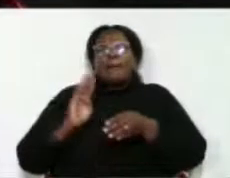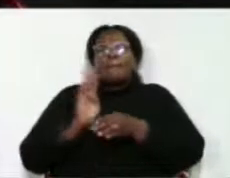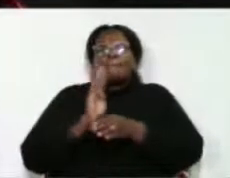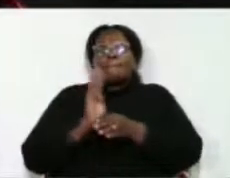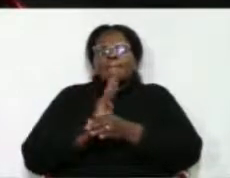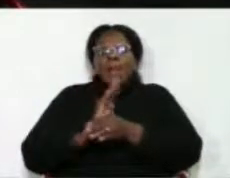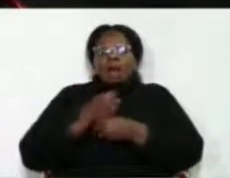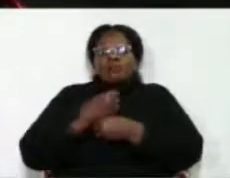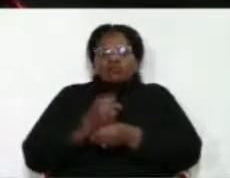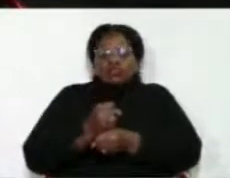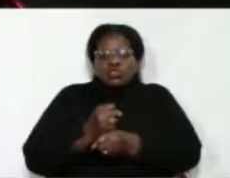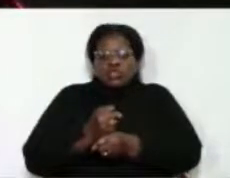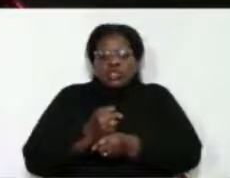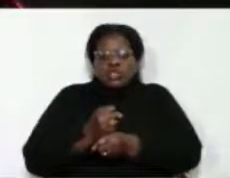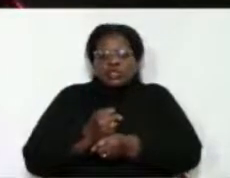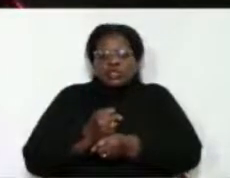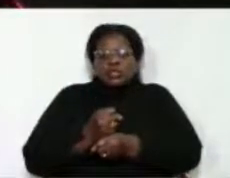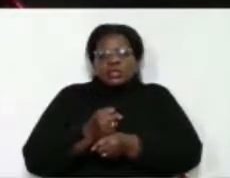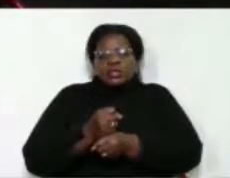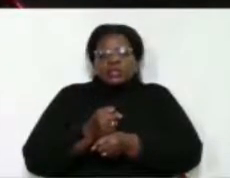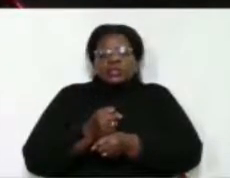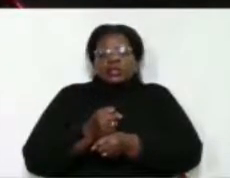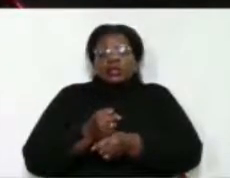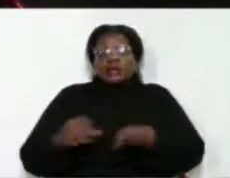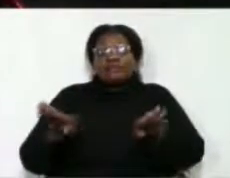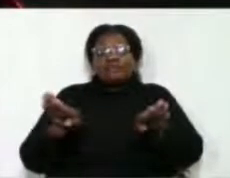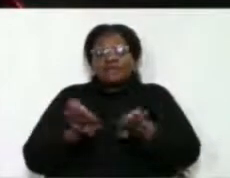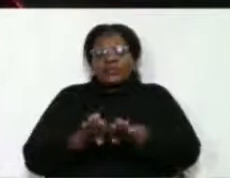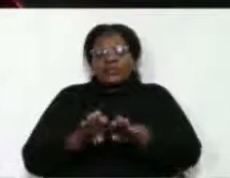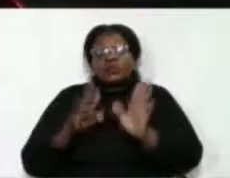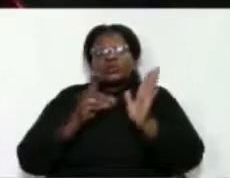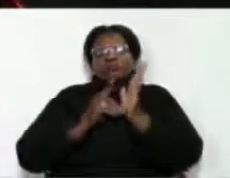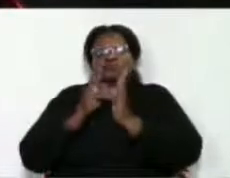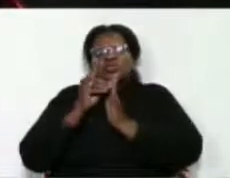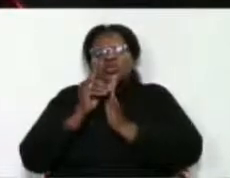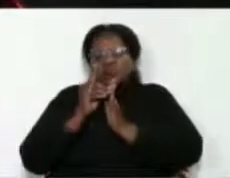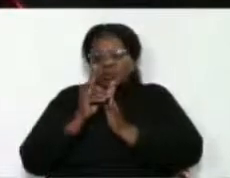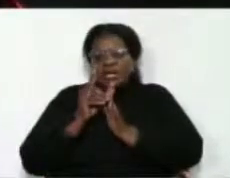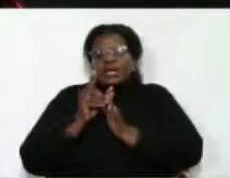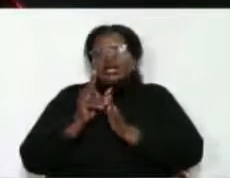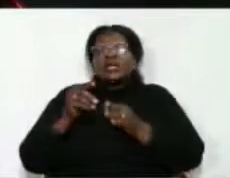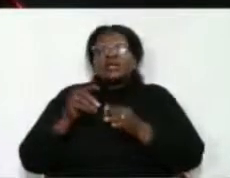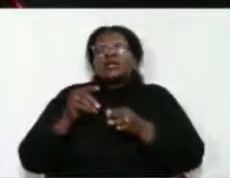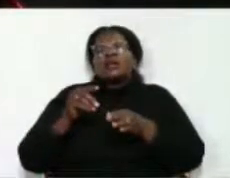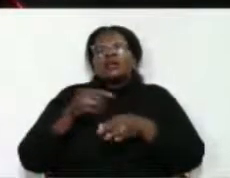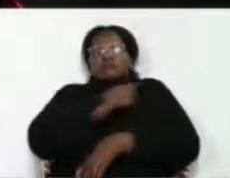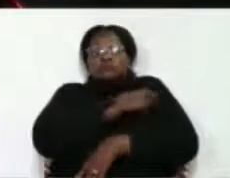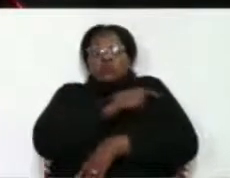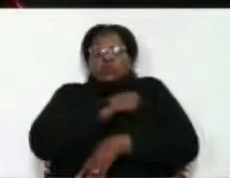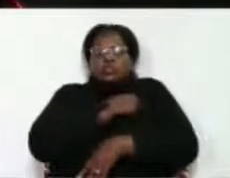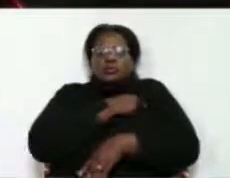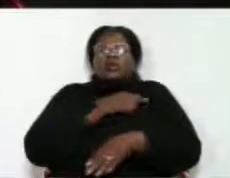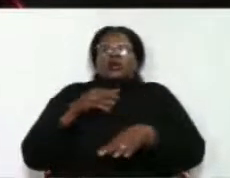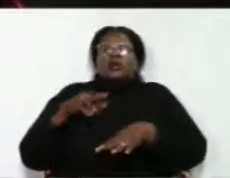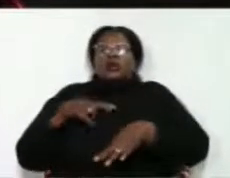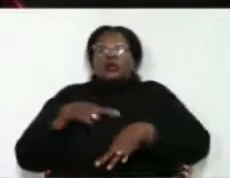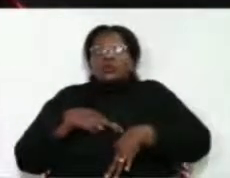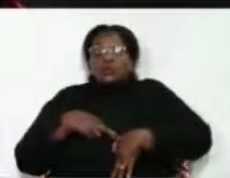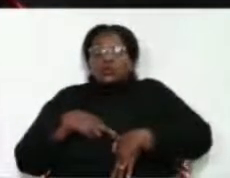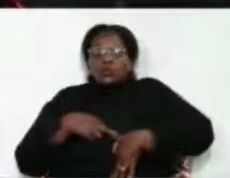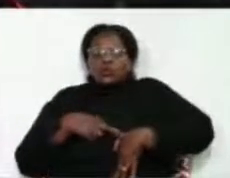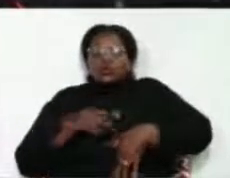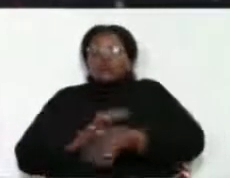And then I worked with Lux Development in Rundu Hospital for about 3 years, doing hospital maintenance. Yeah. So I've